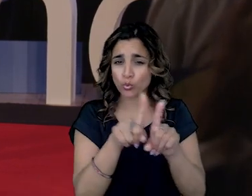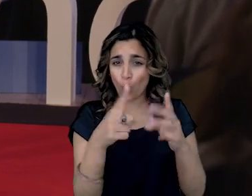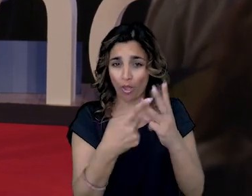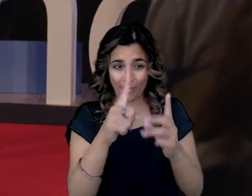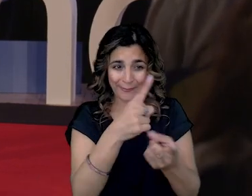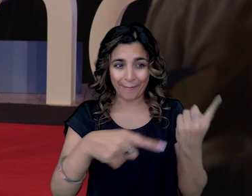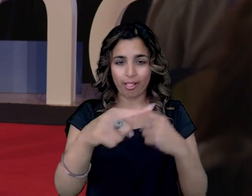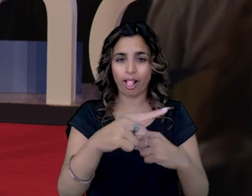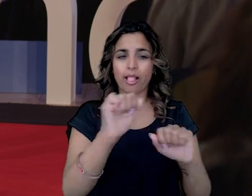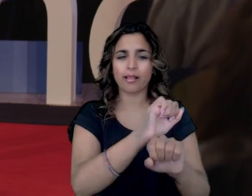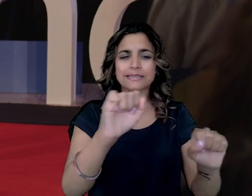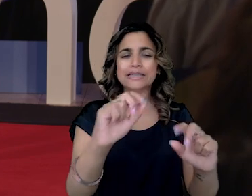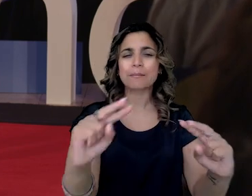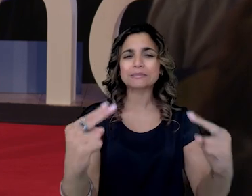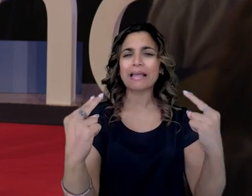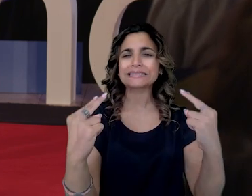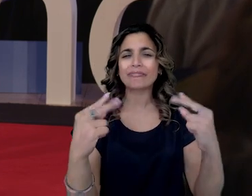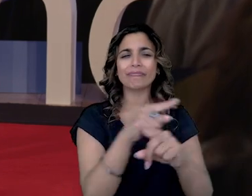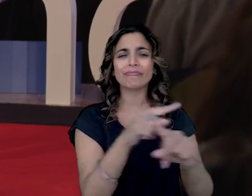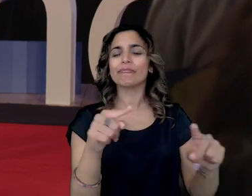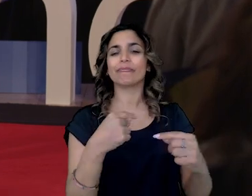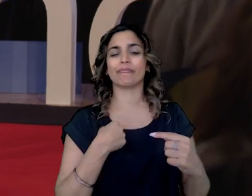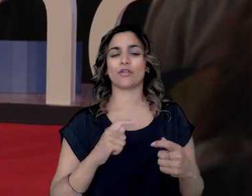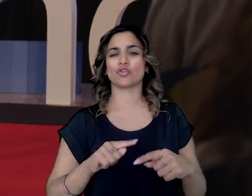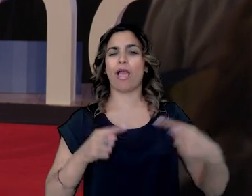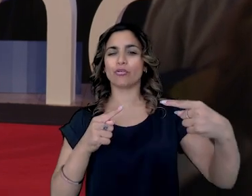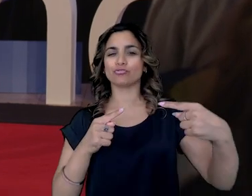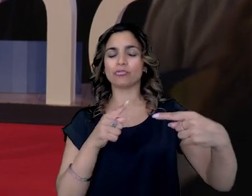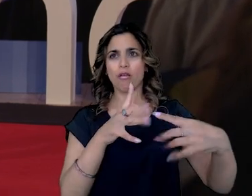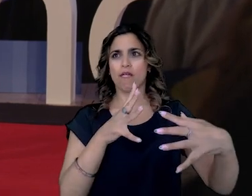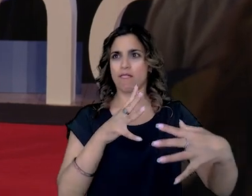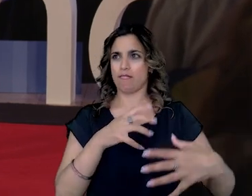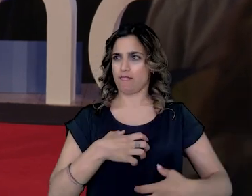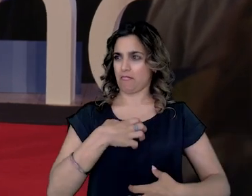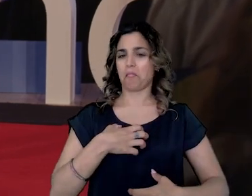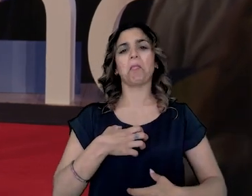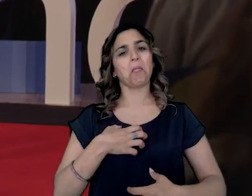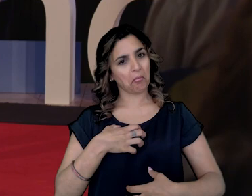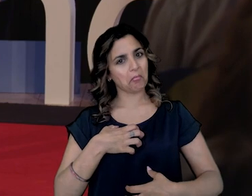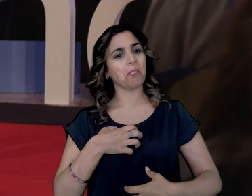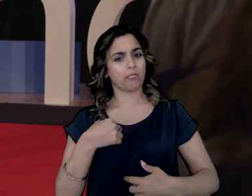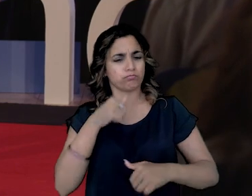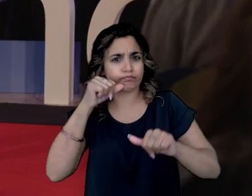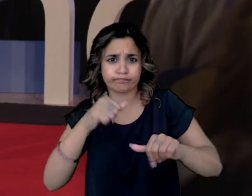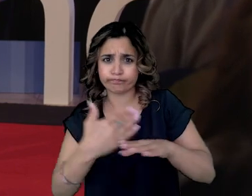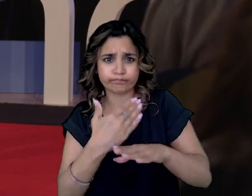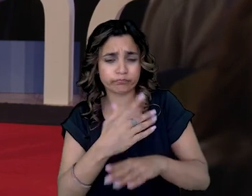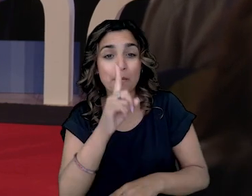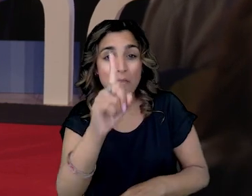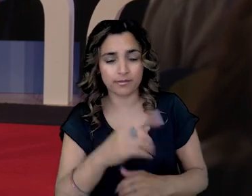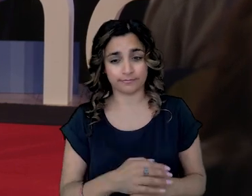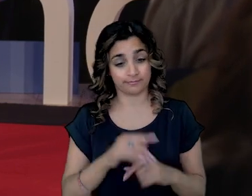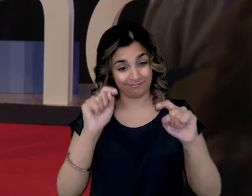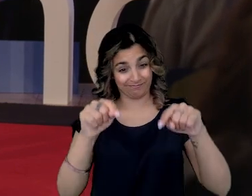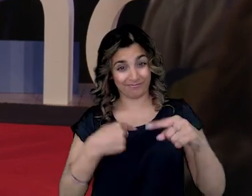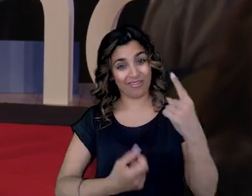challenge people's perceptions about me just doing something that i really really loved but the path that